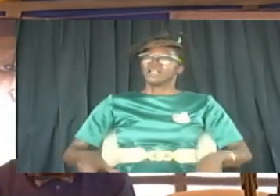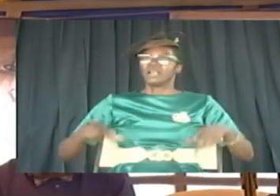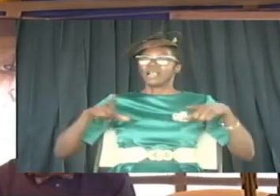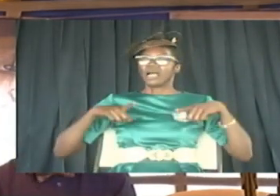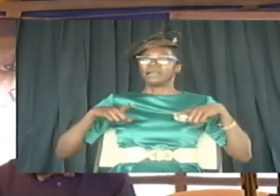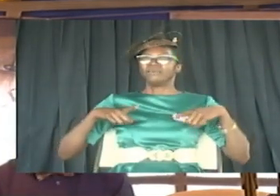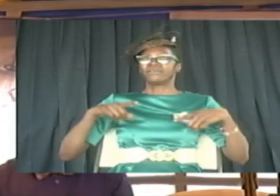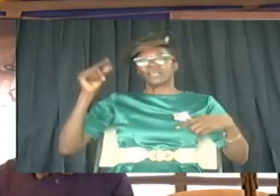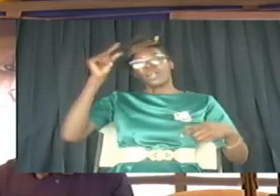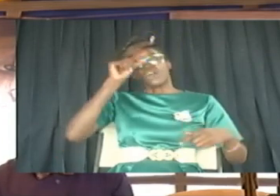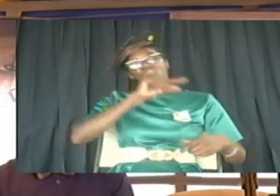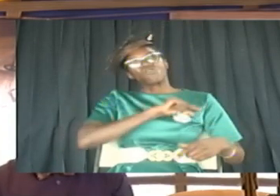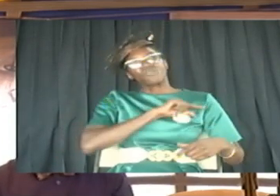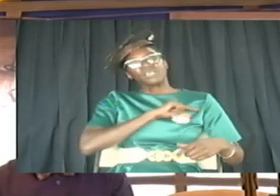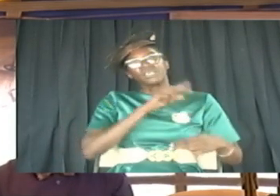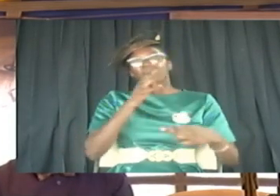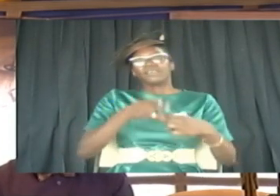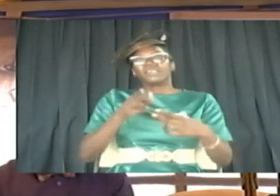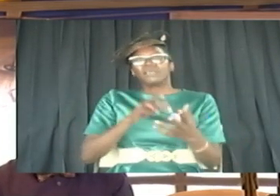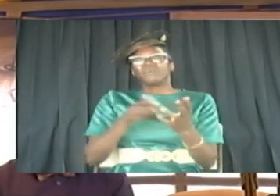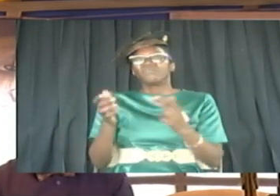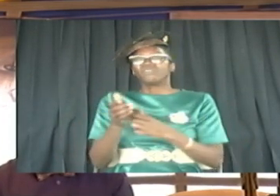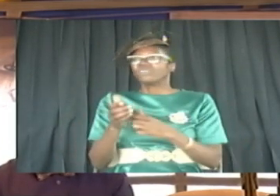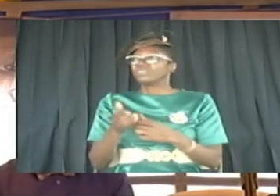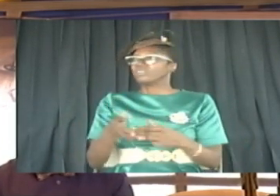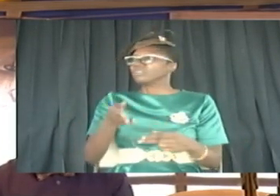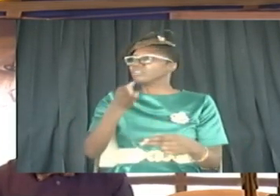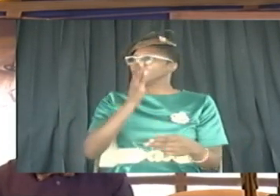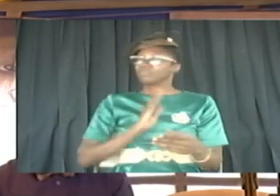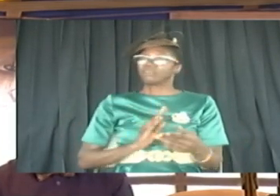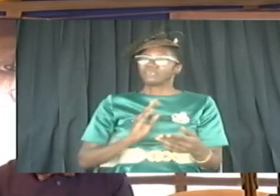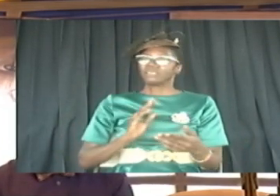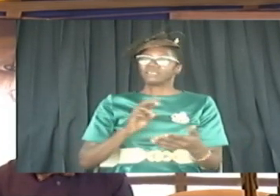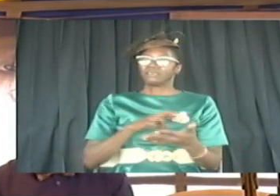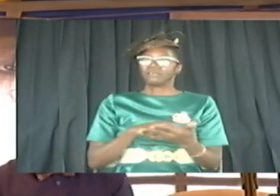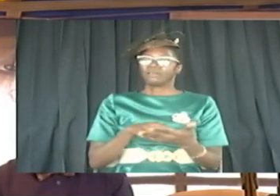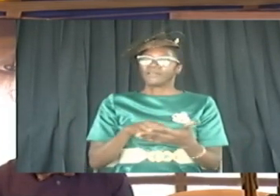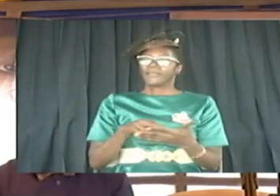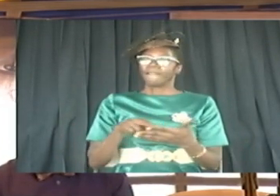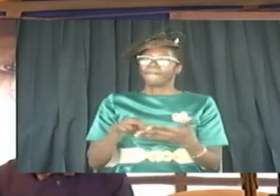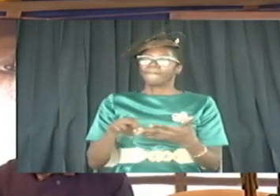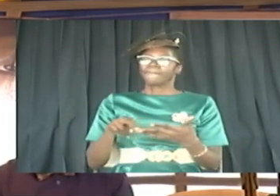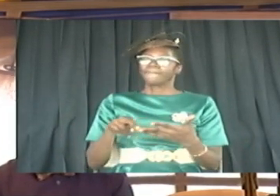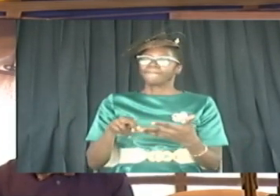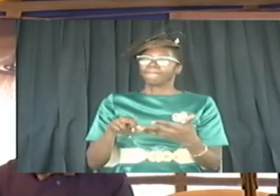name of Jesus Christ. I'm going to be reading